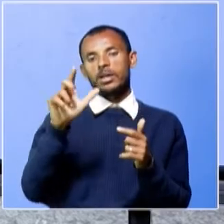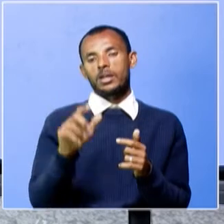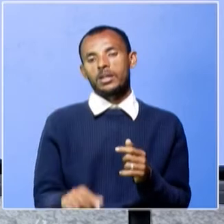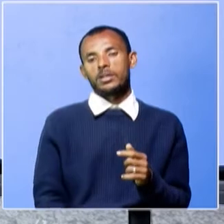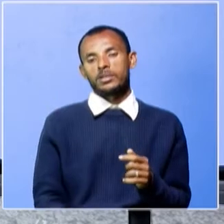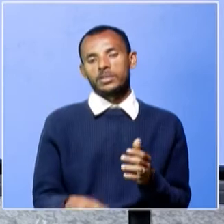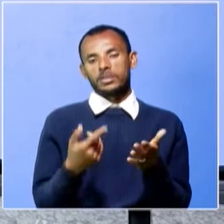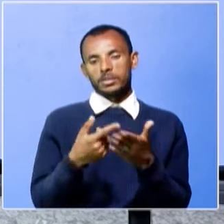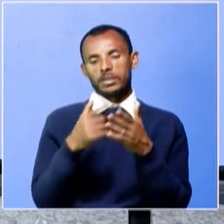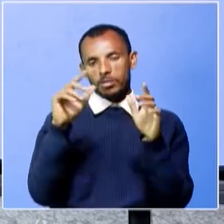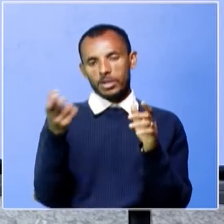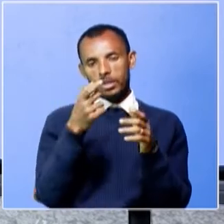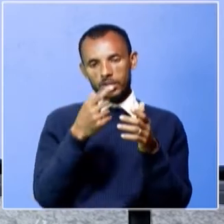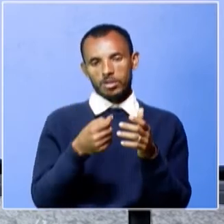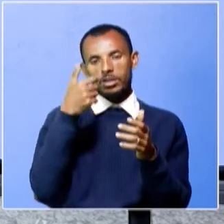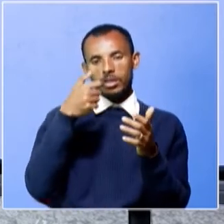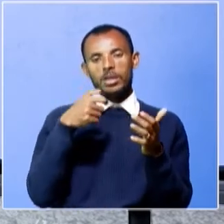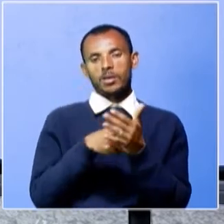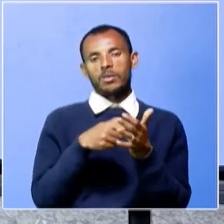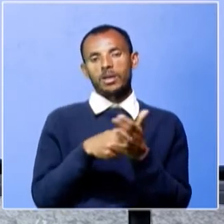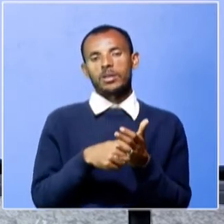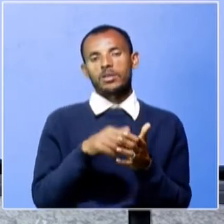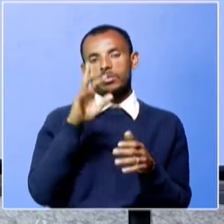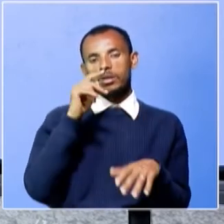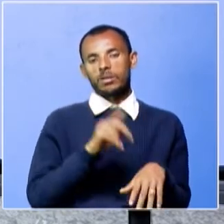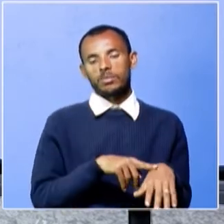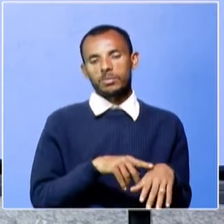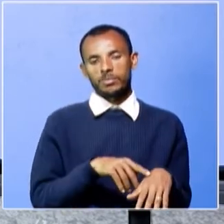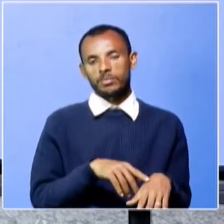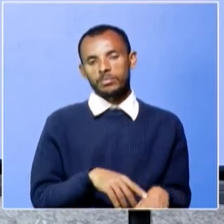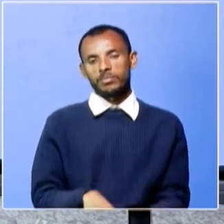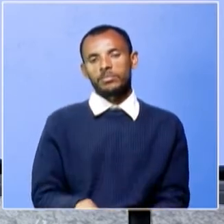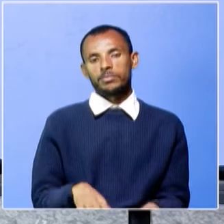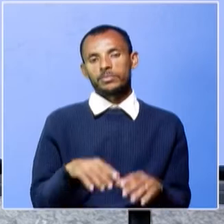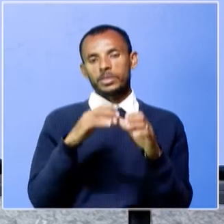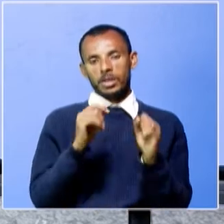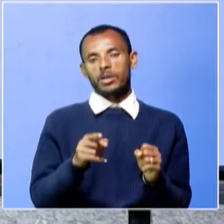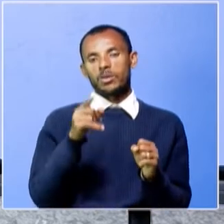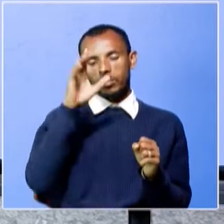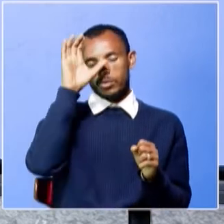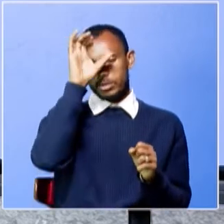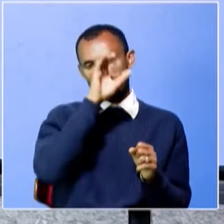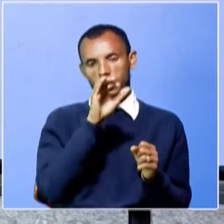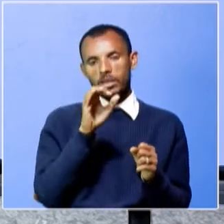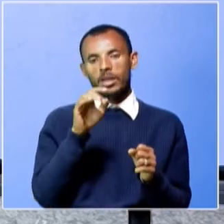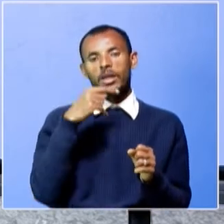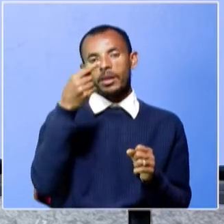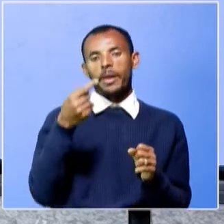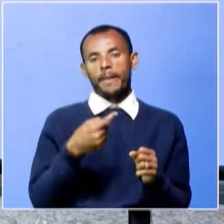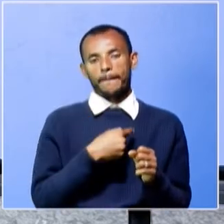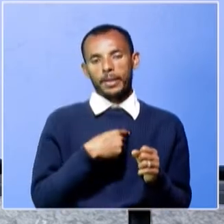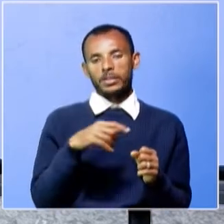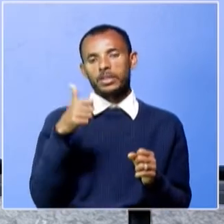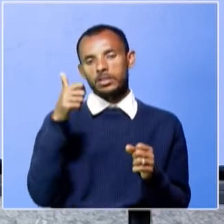that will be happening in tossing a coin twice. Okay, can you just tell me the